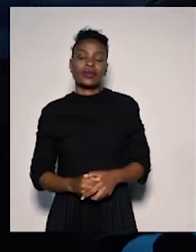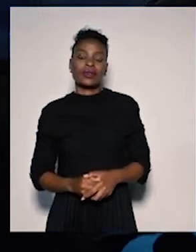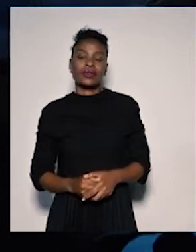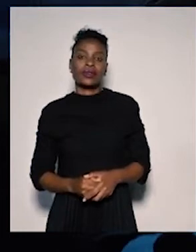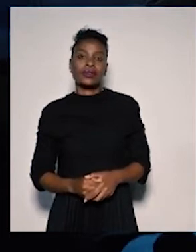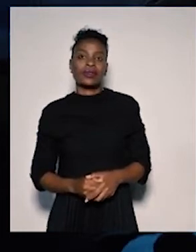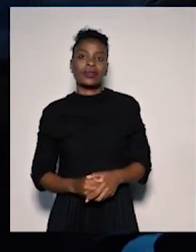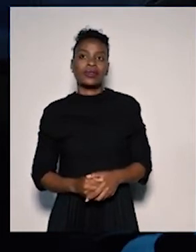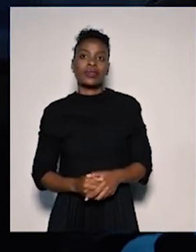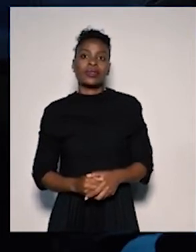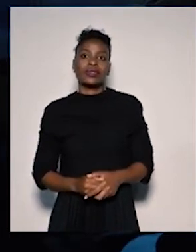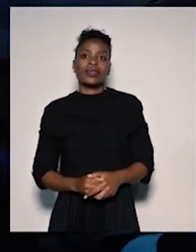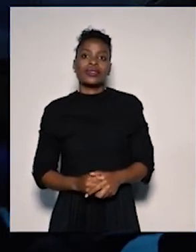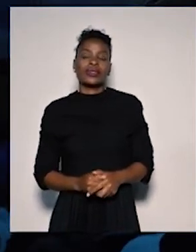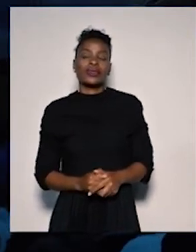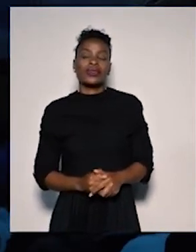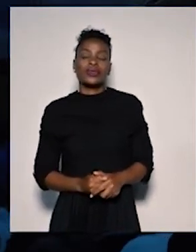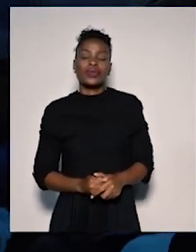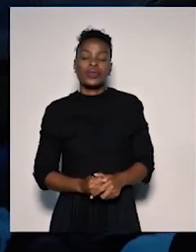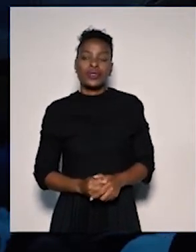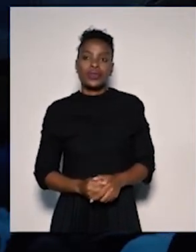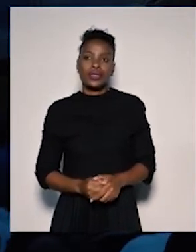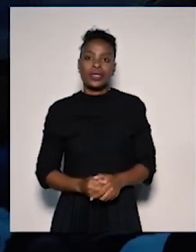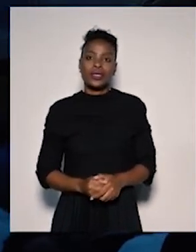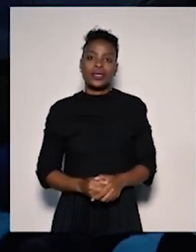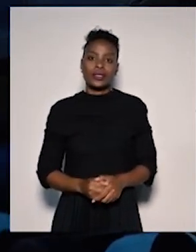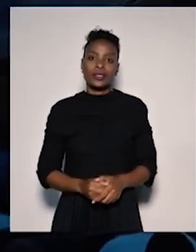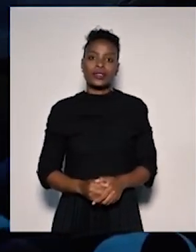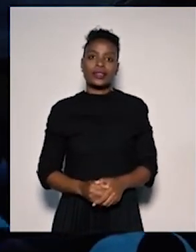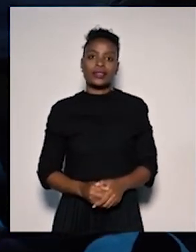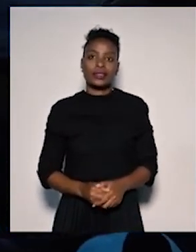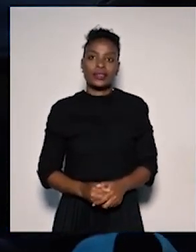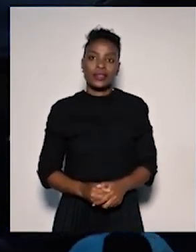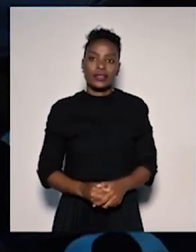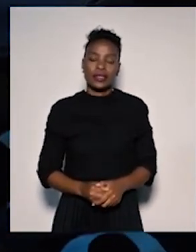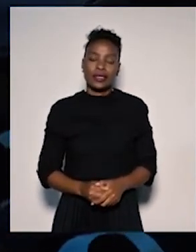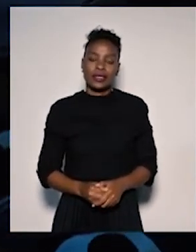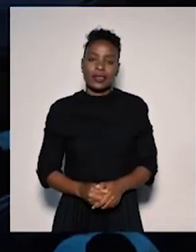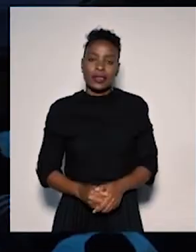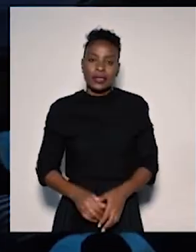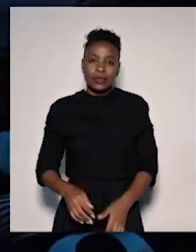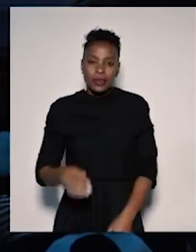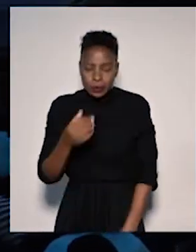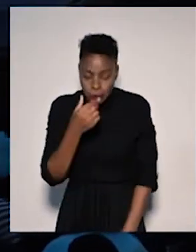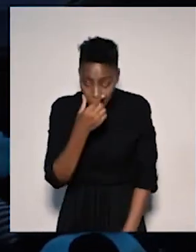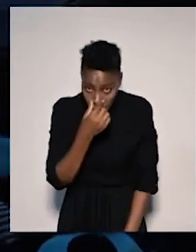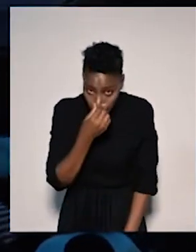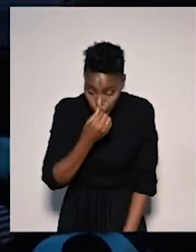Kise ki utwile